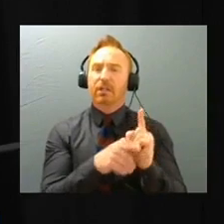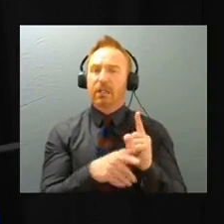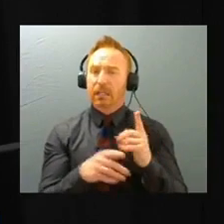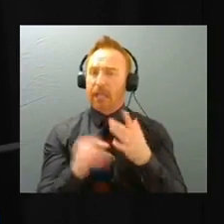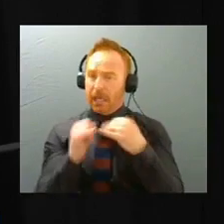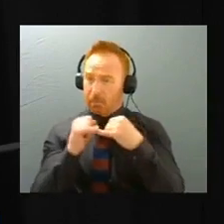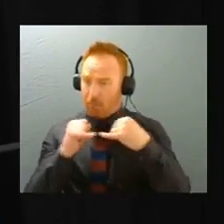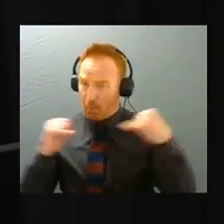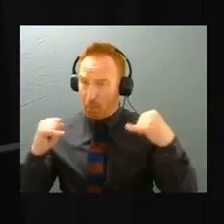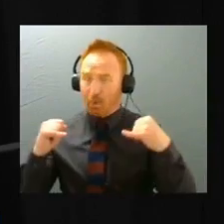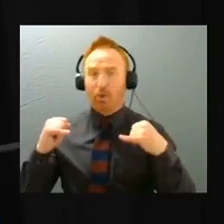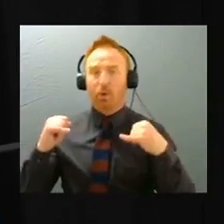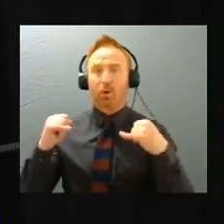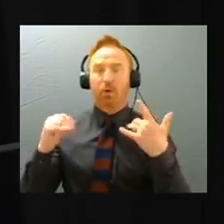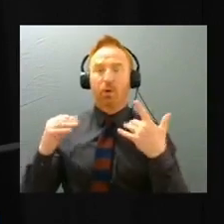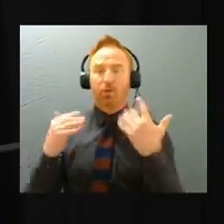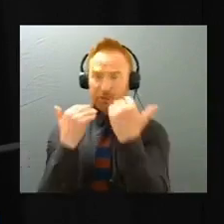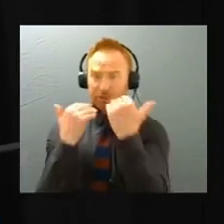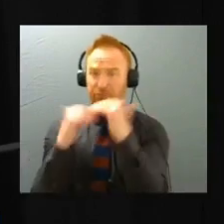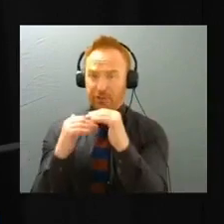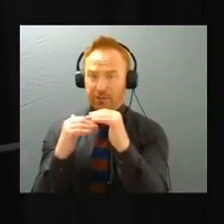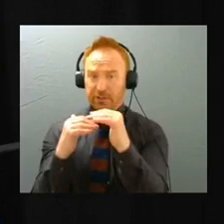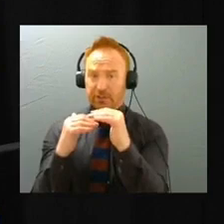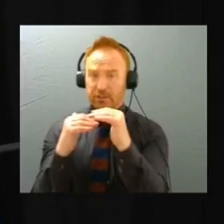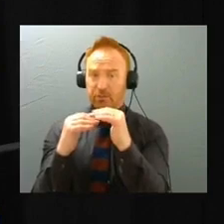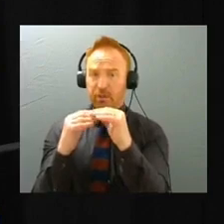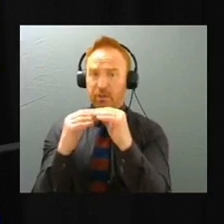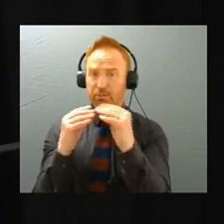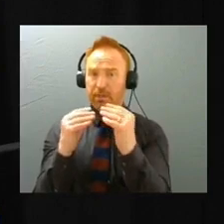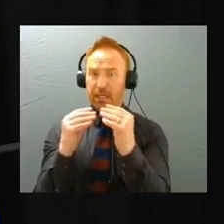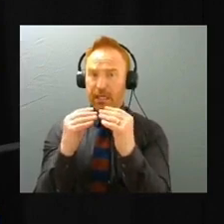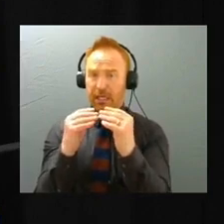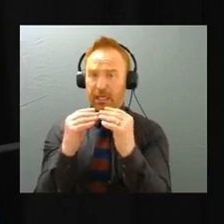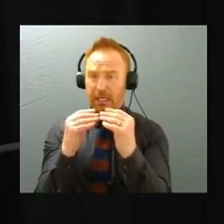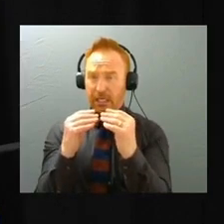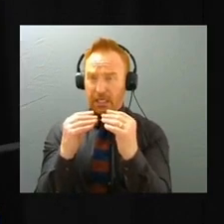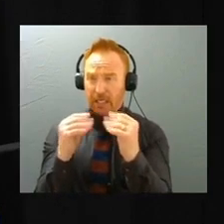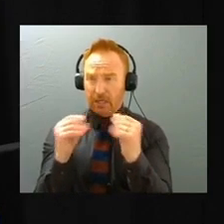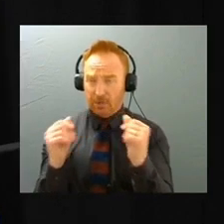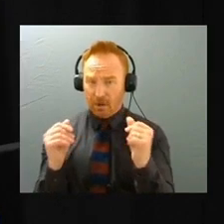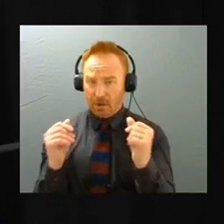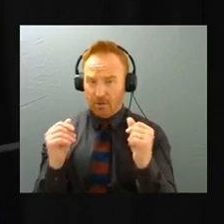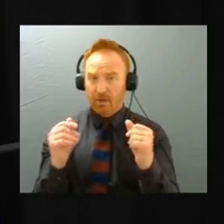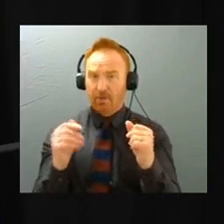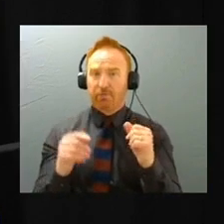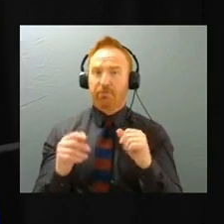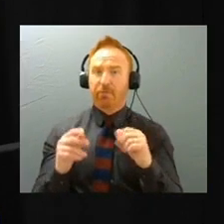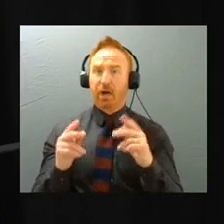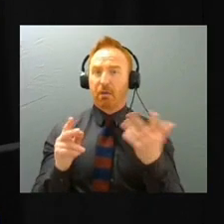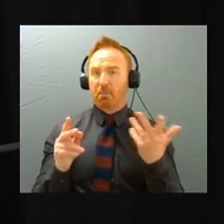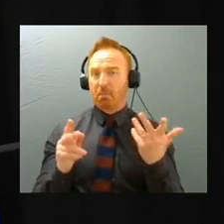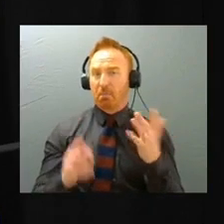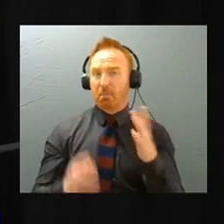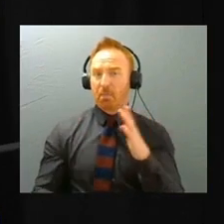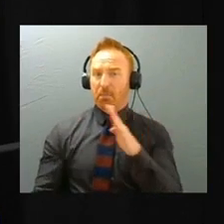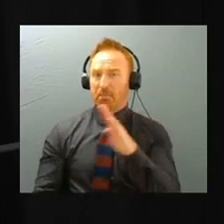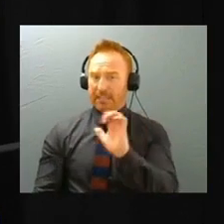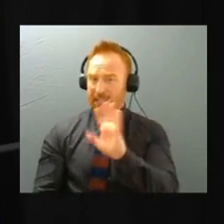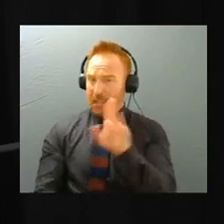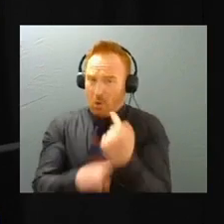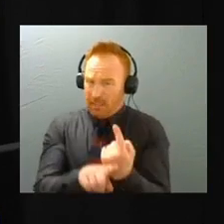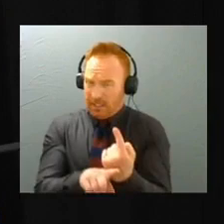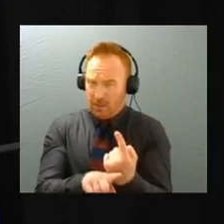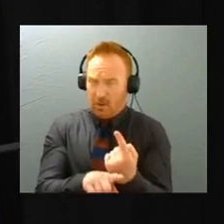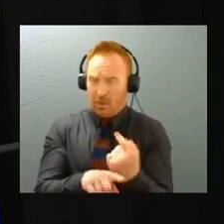lifted on travelers from outside of BC and the territories on July